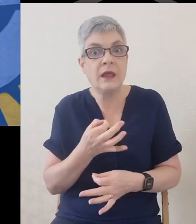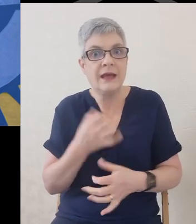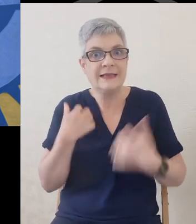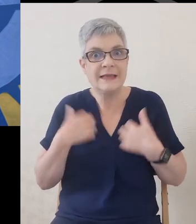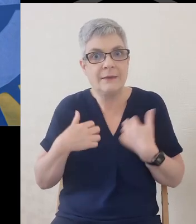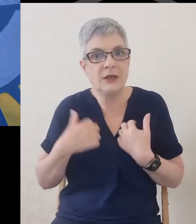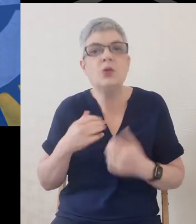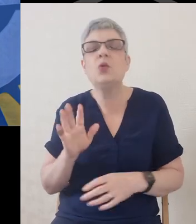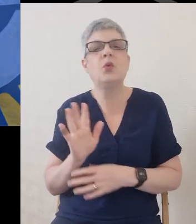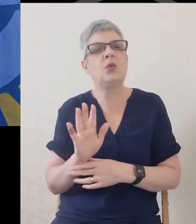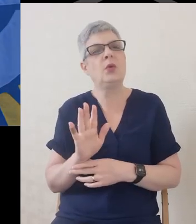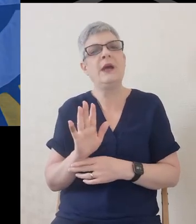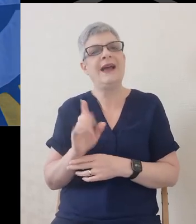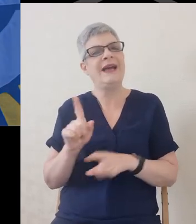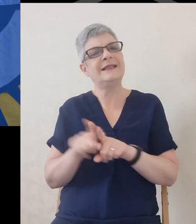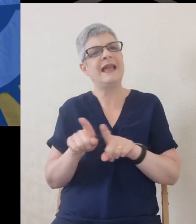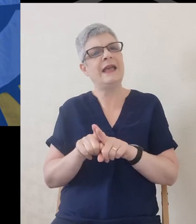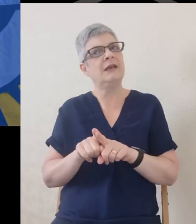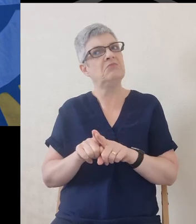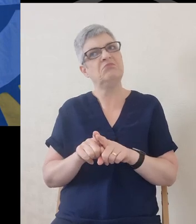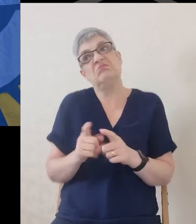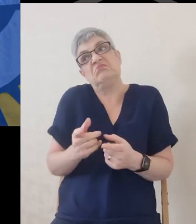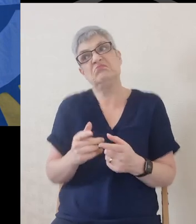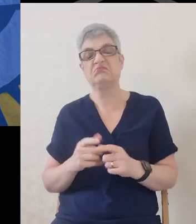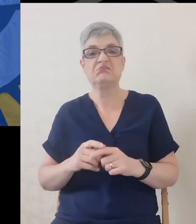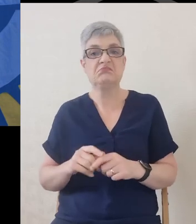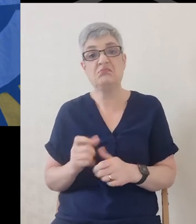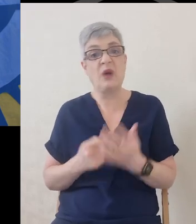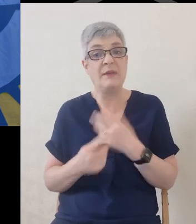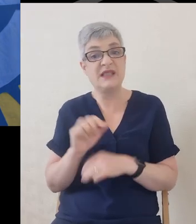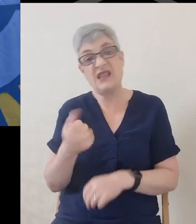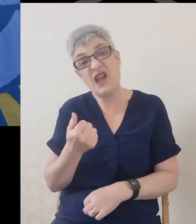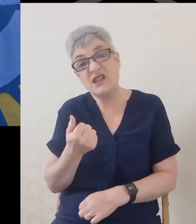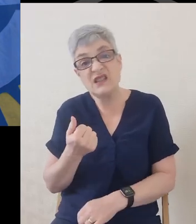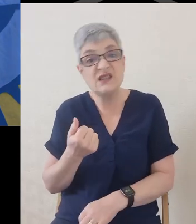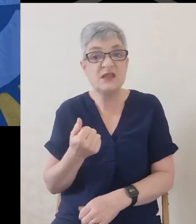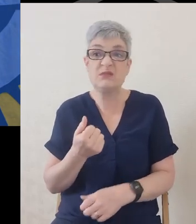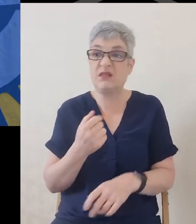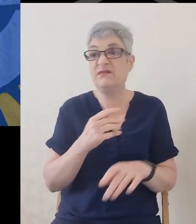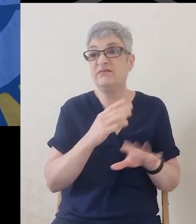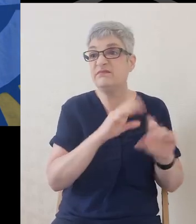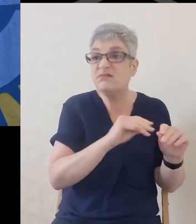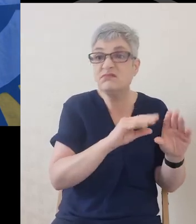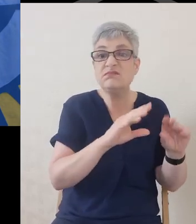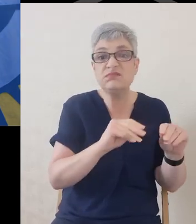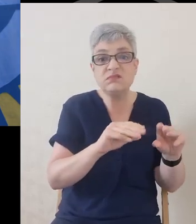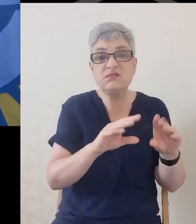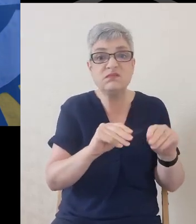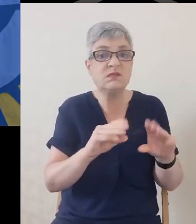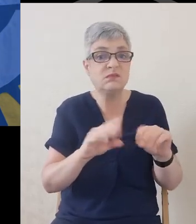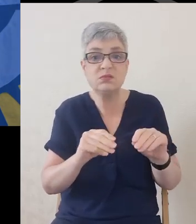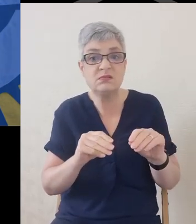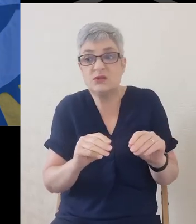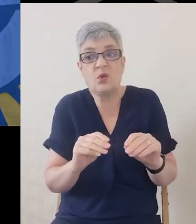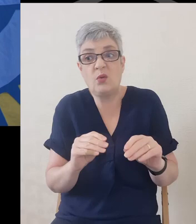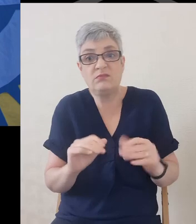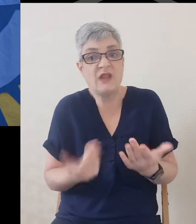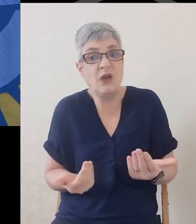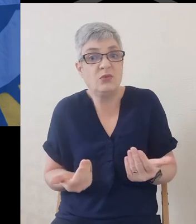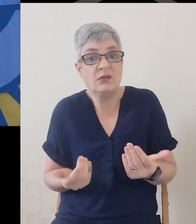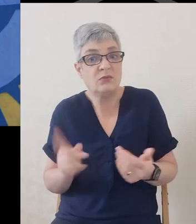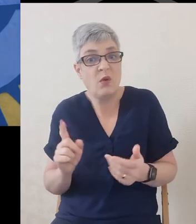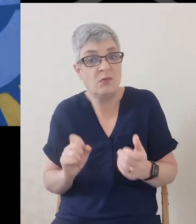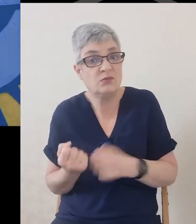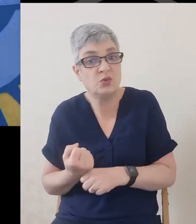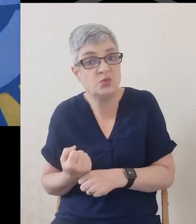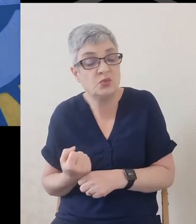or excitement, just simply, well, what comes next? We've done such and such, or we've got to such and such a place. Well, what happens now? What